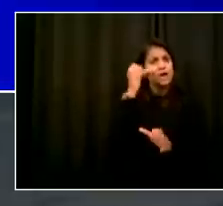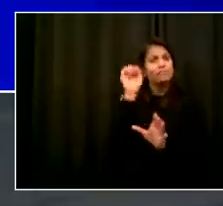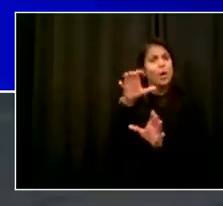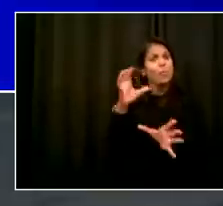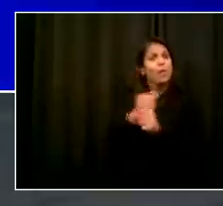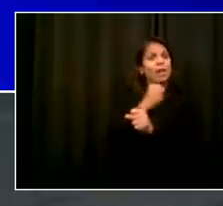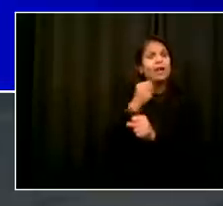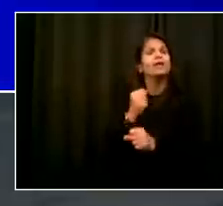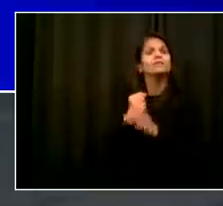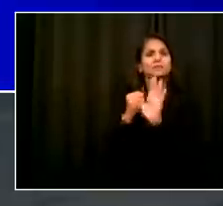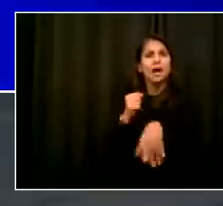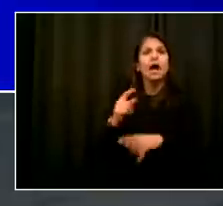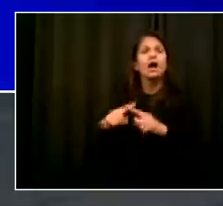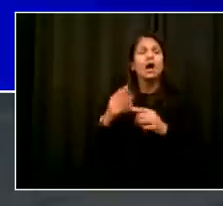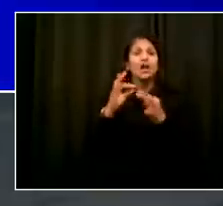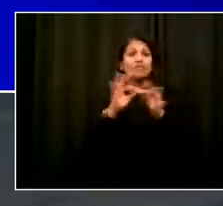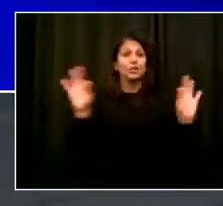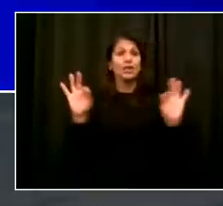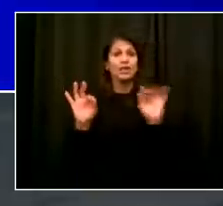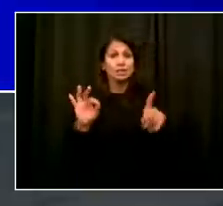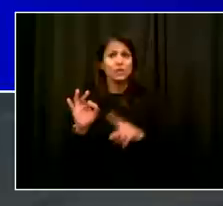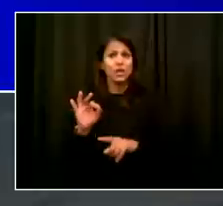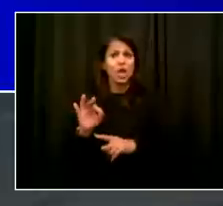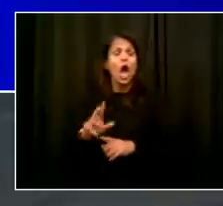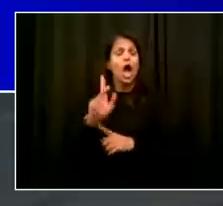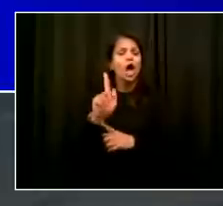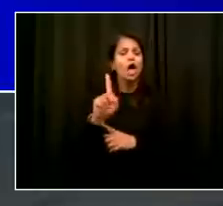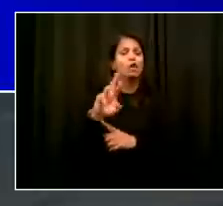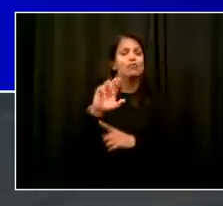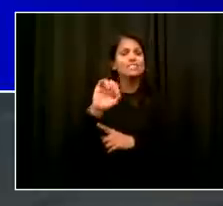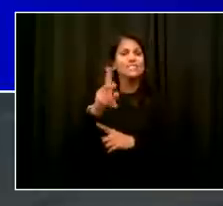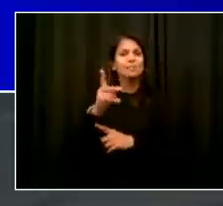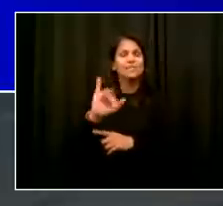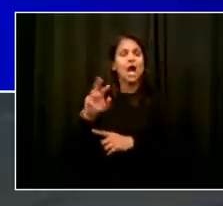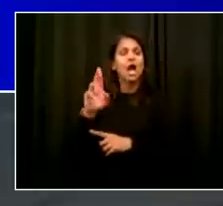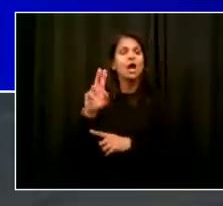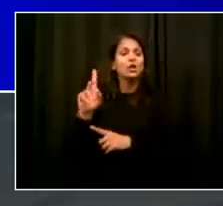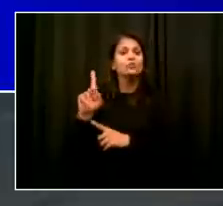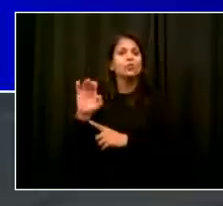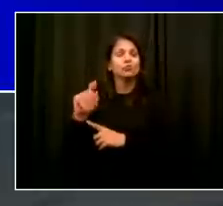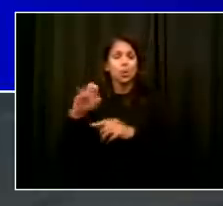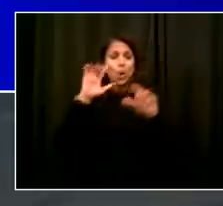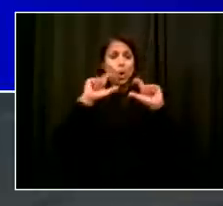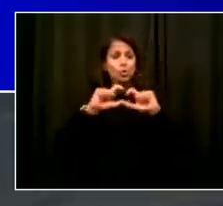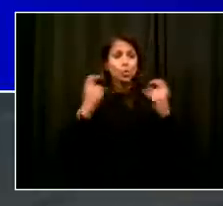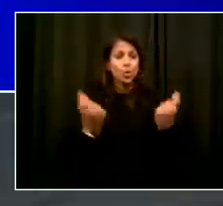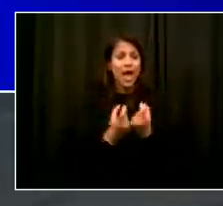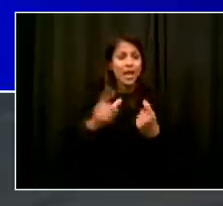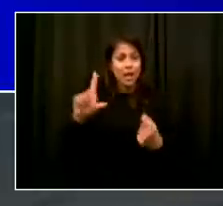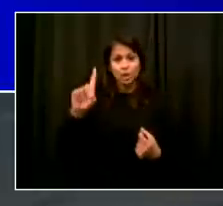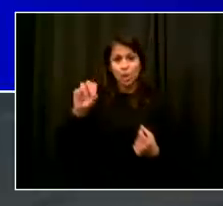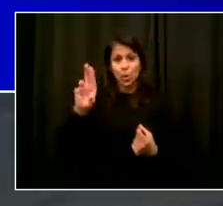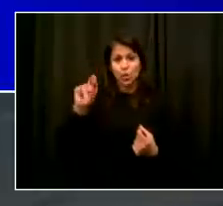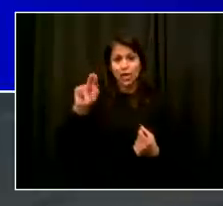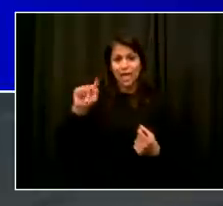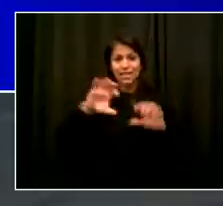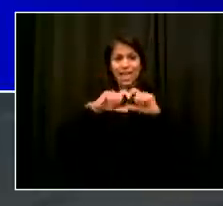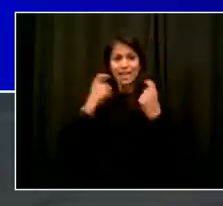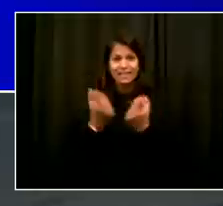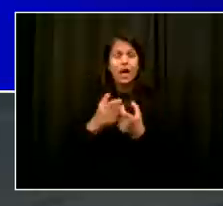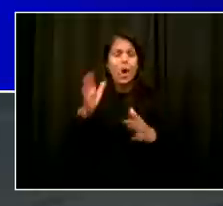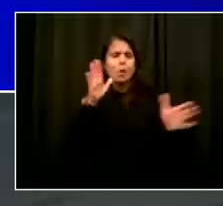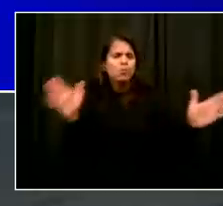that. So anyone who wants to be a part of this great contest, you can go to nybc.org